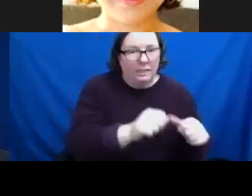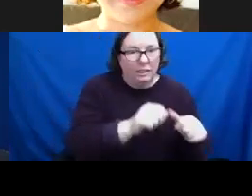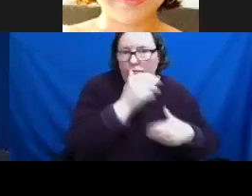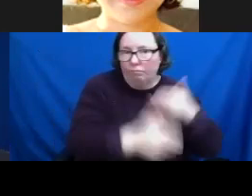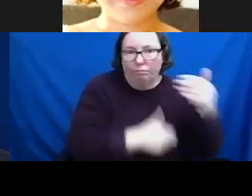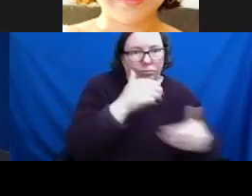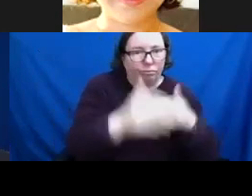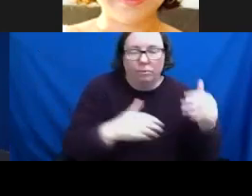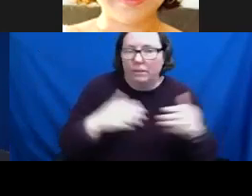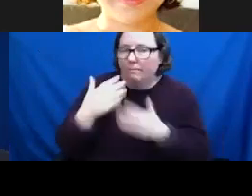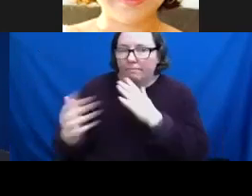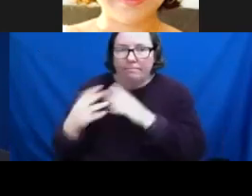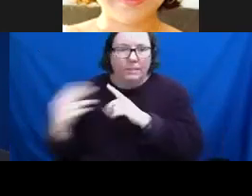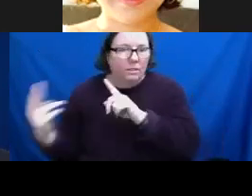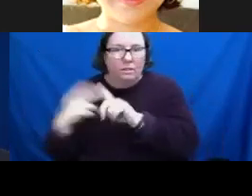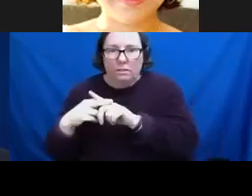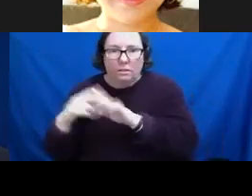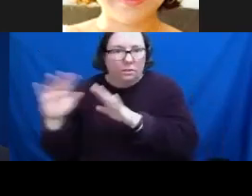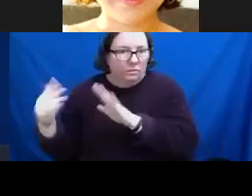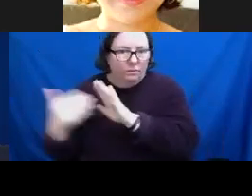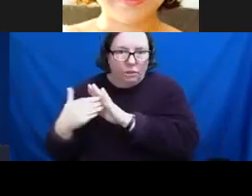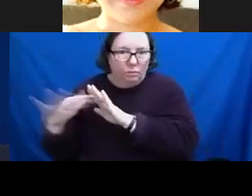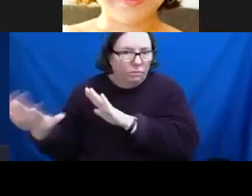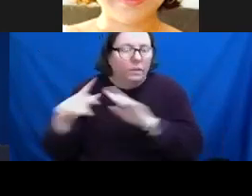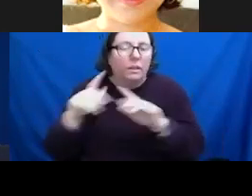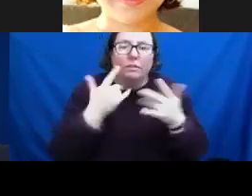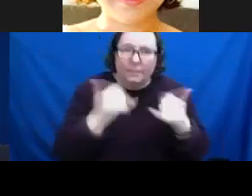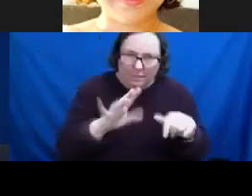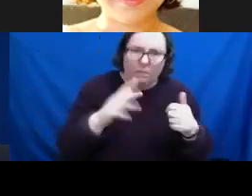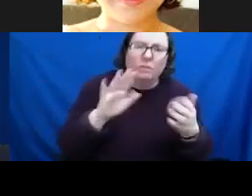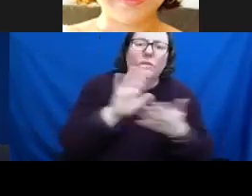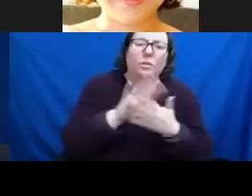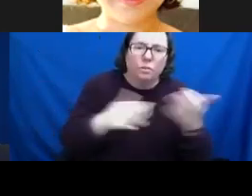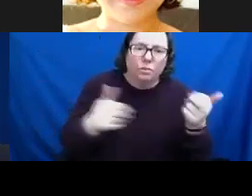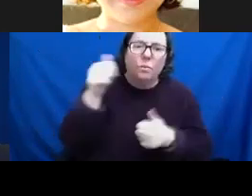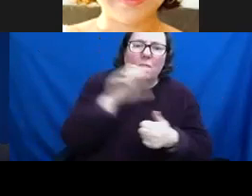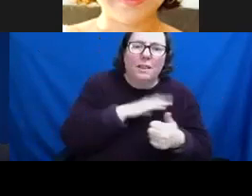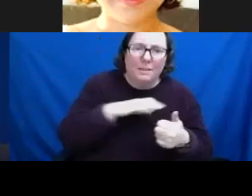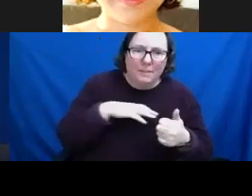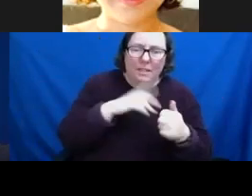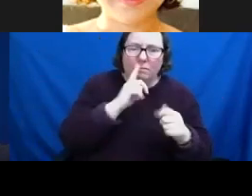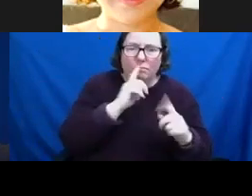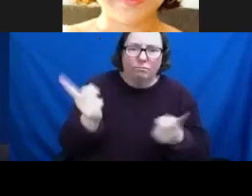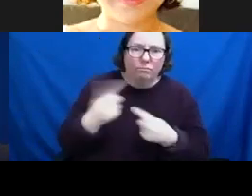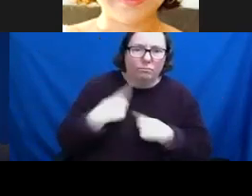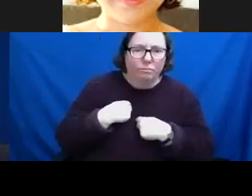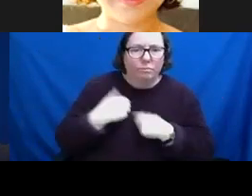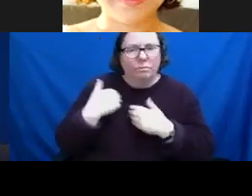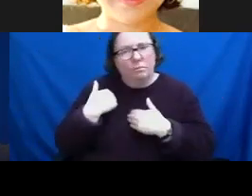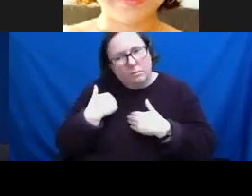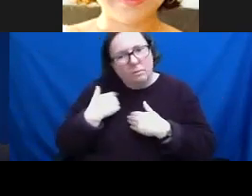we have been charged by the school committee to be thoughtful as a task force about